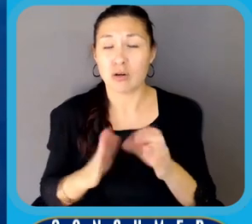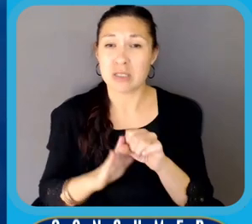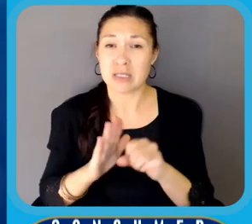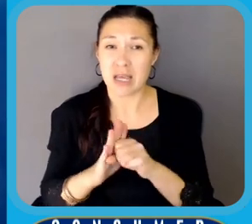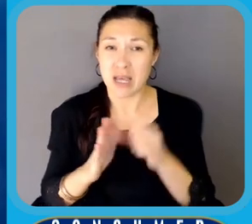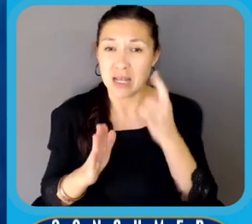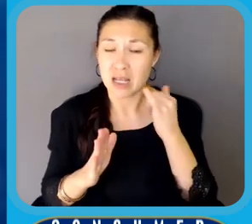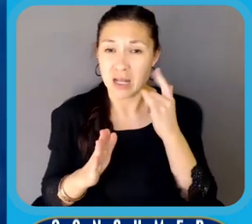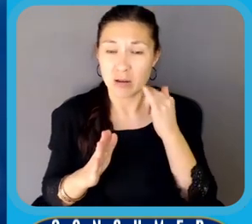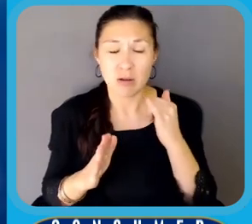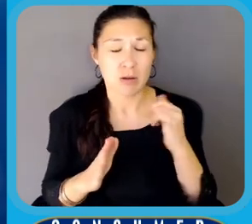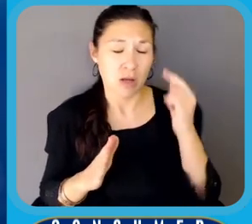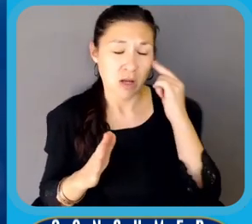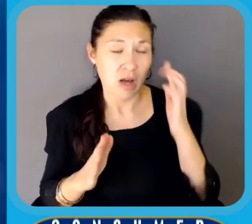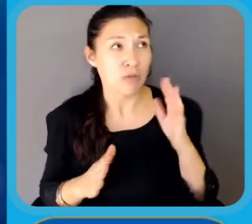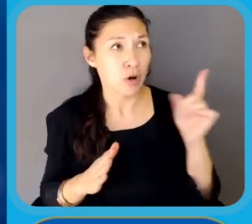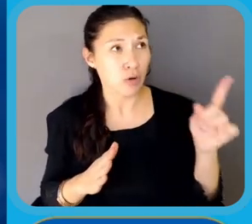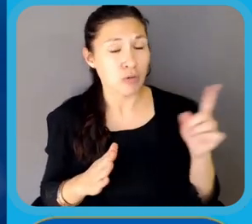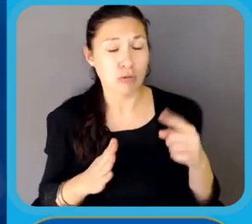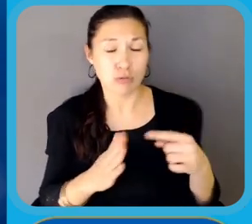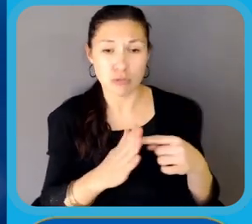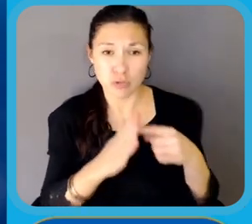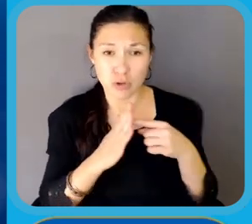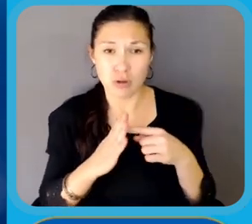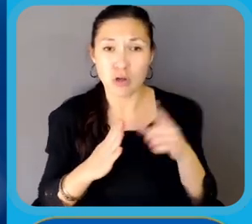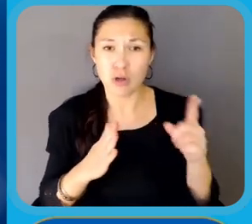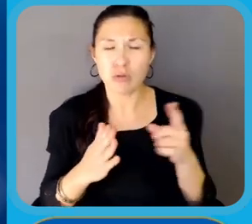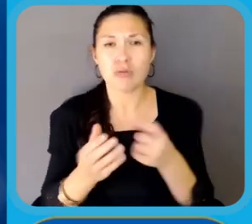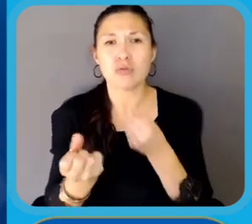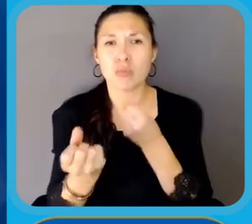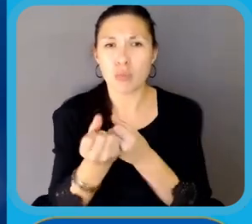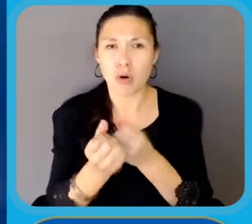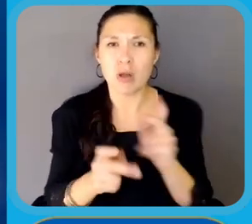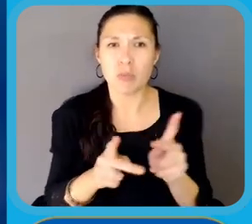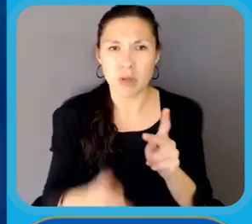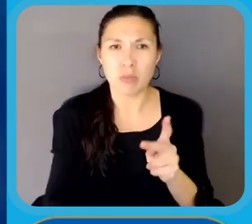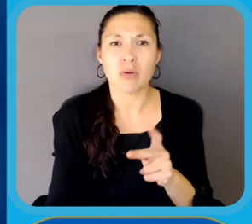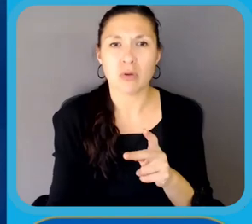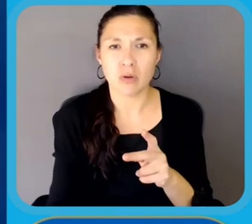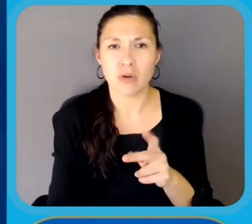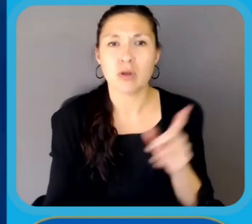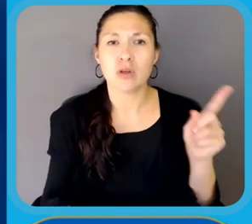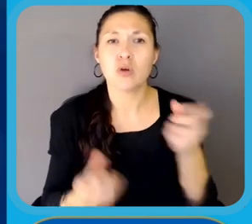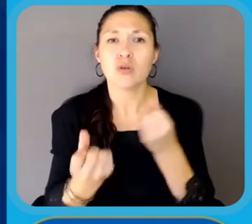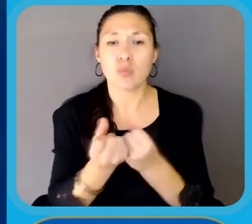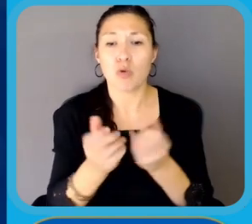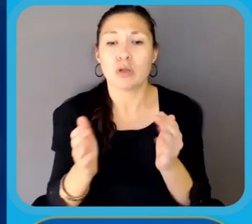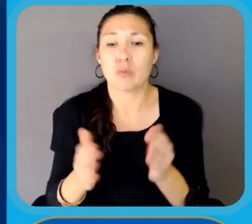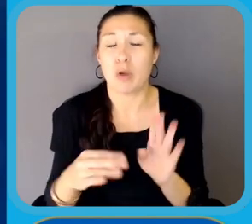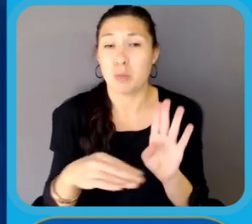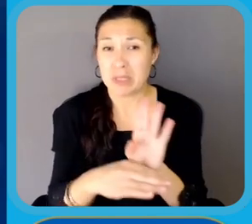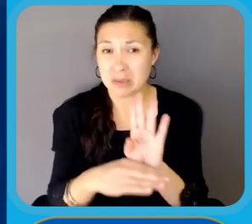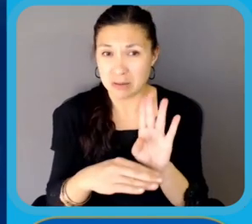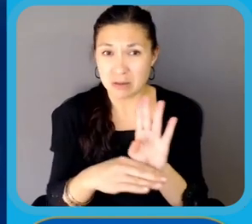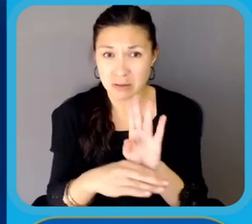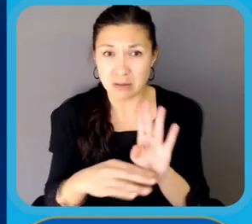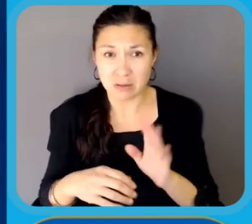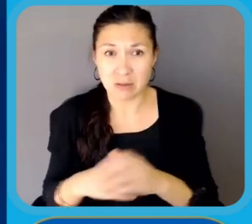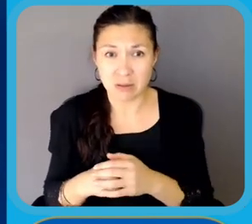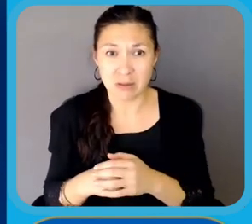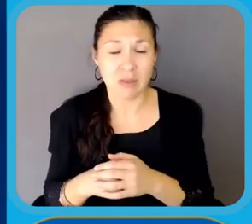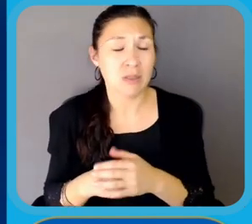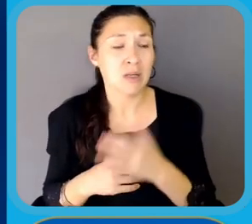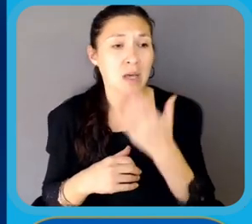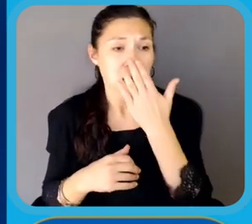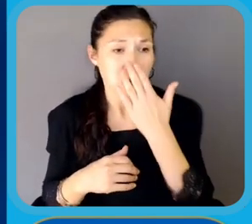Newsom, you've really shown that you are for the people and that you are in support of small businesses. We appreciate the